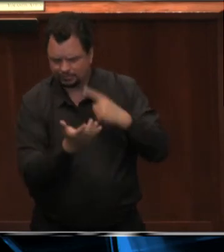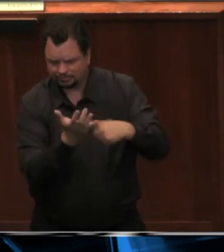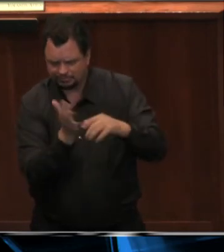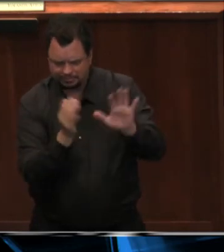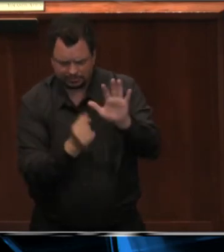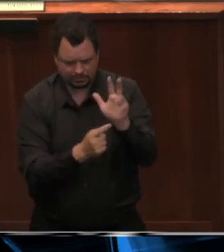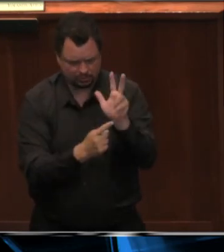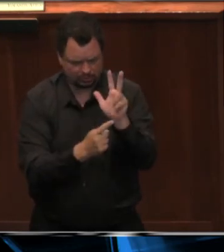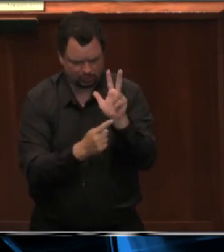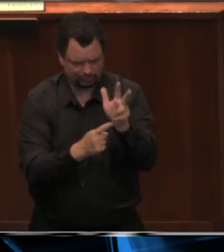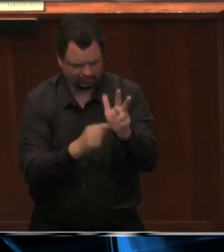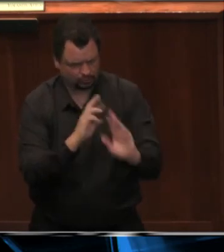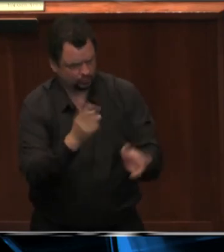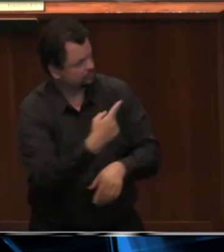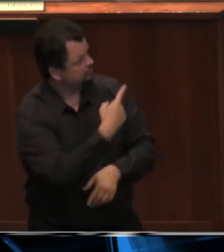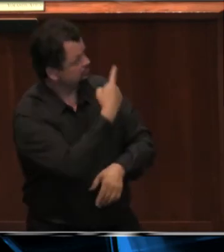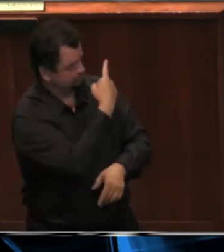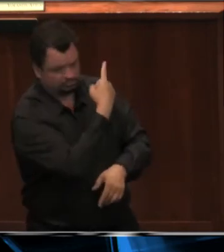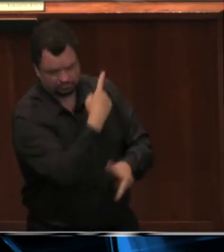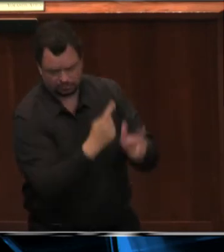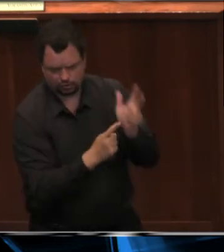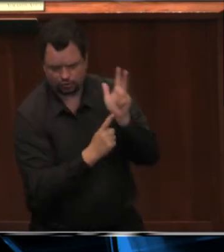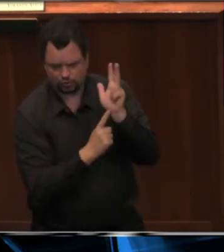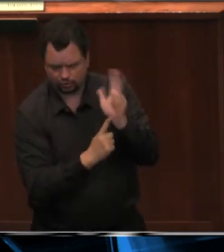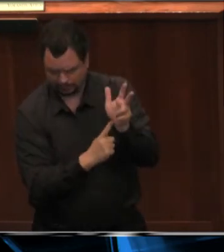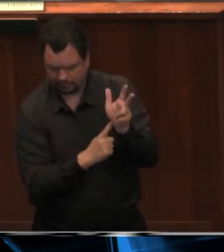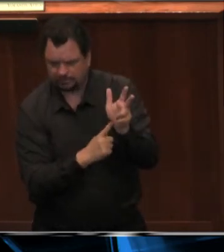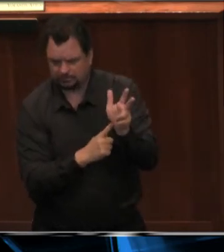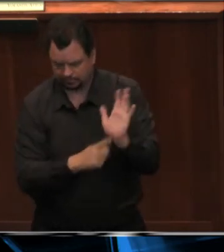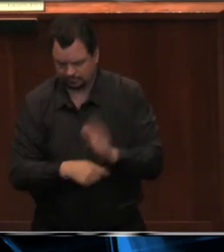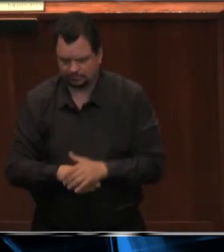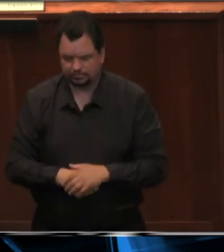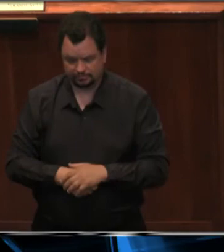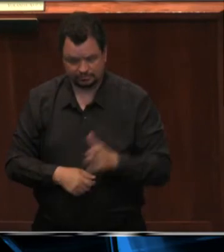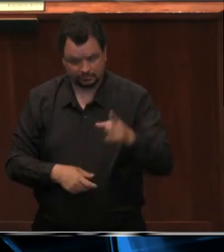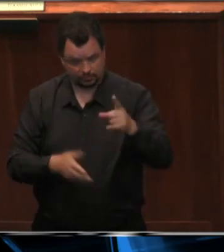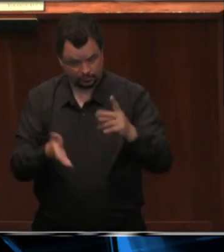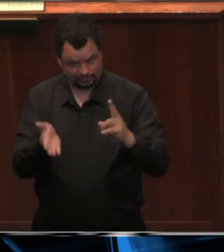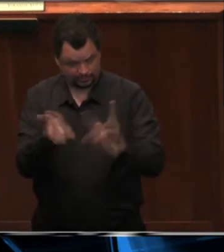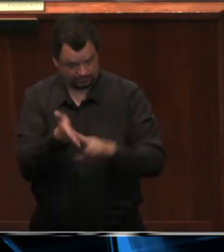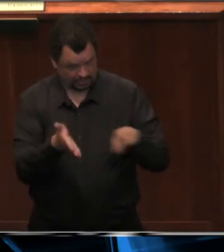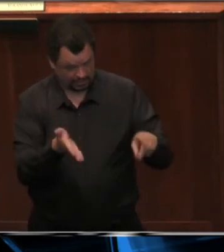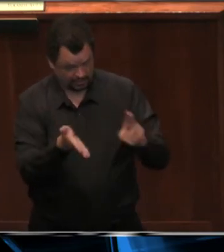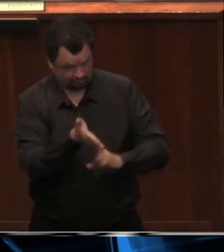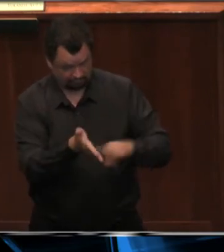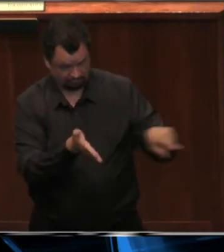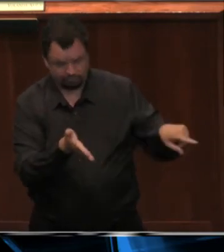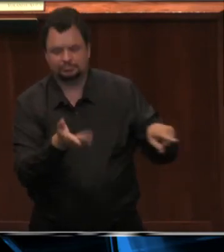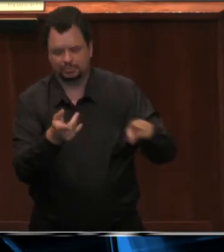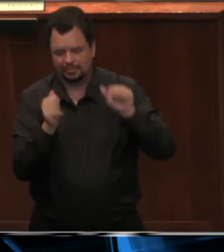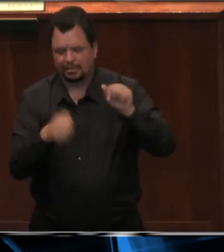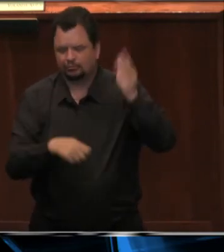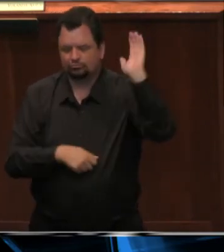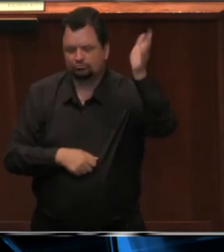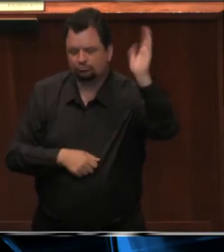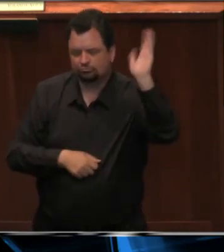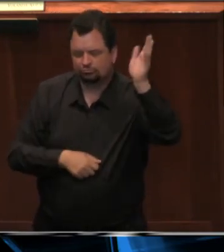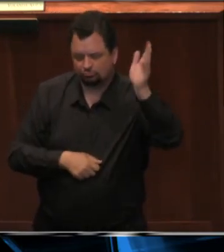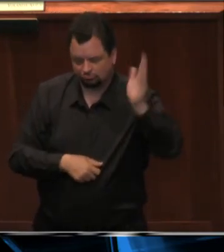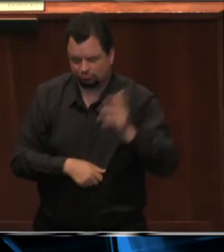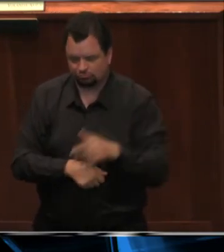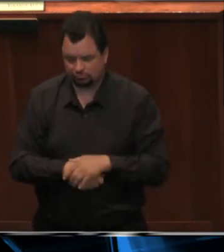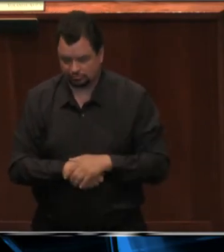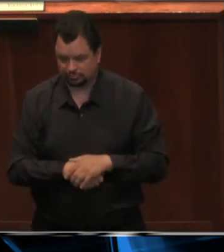And we'll also, if you've signed in, you can speak. And while you're standing in line, I guess we'll take one from each